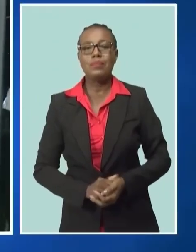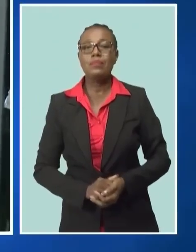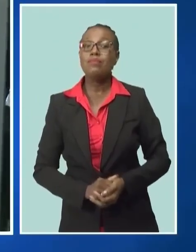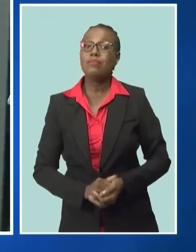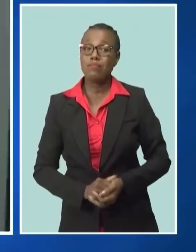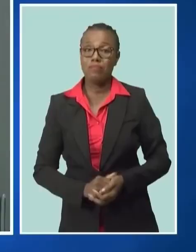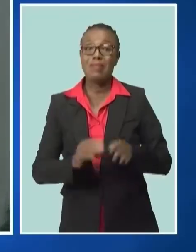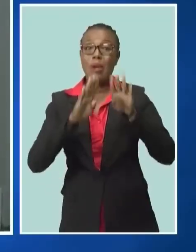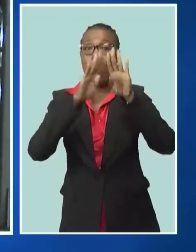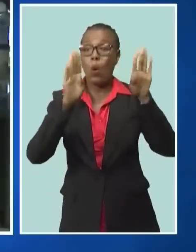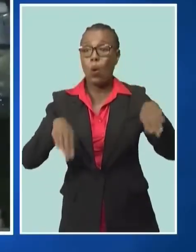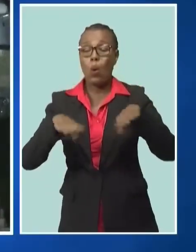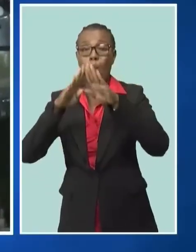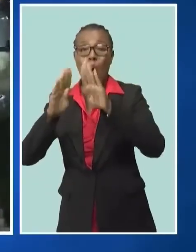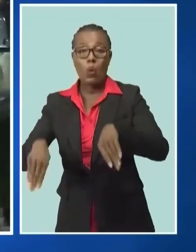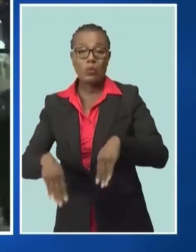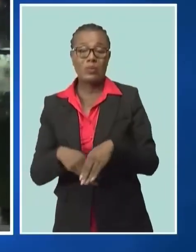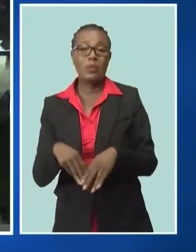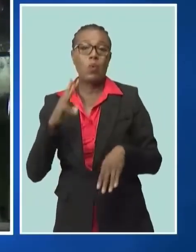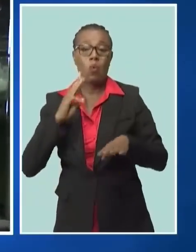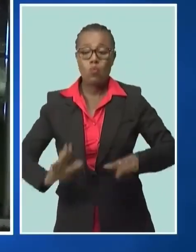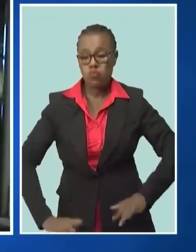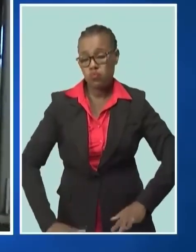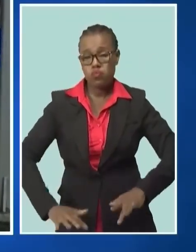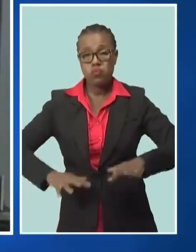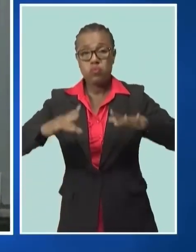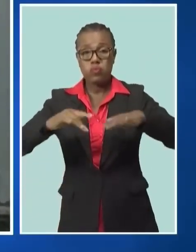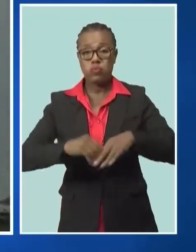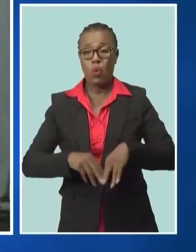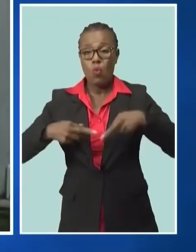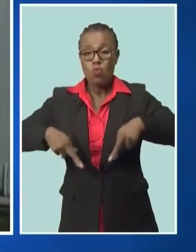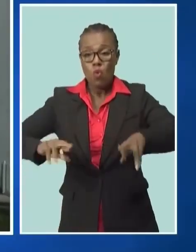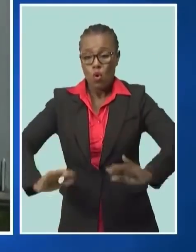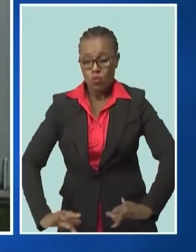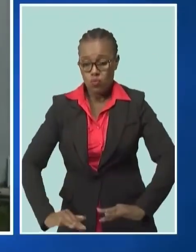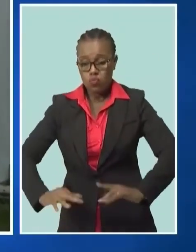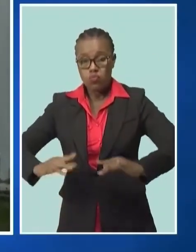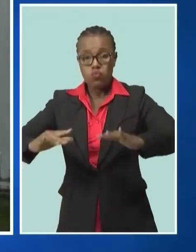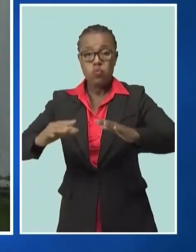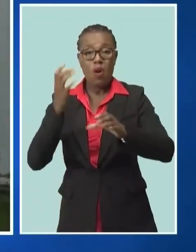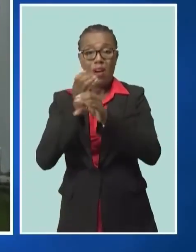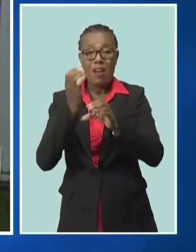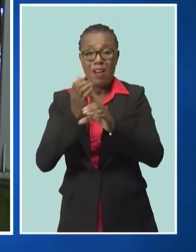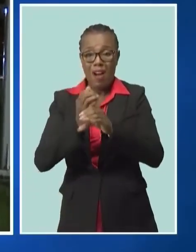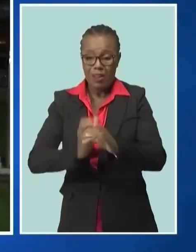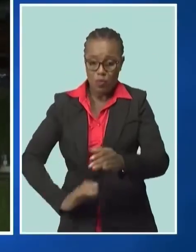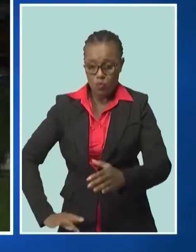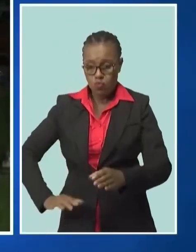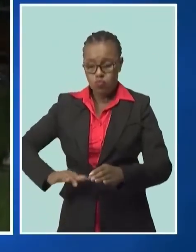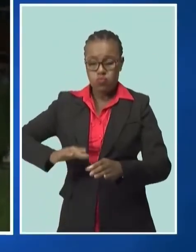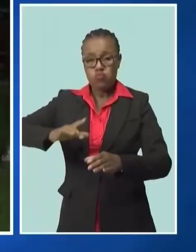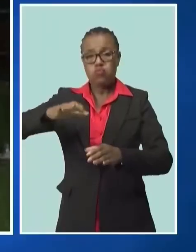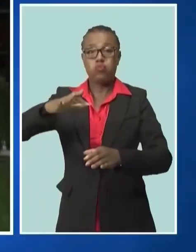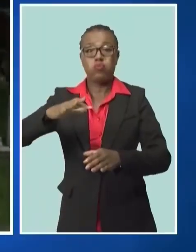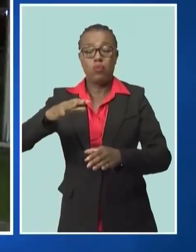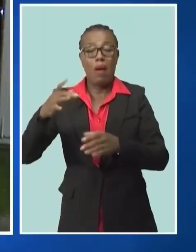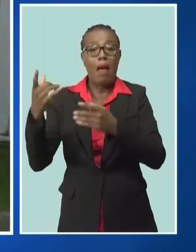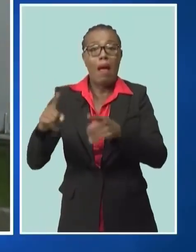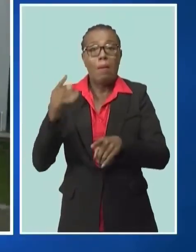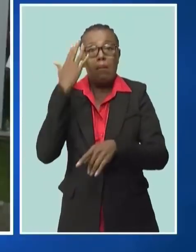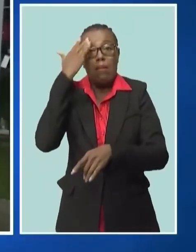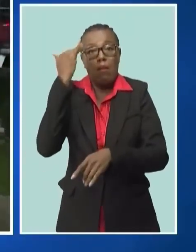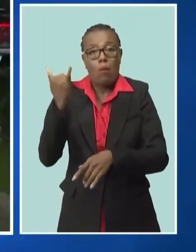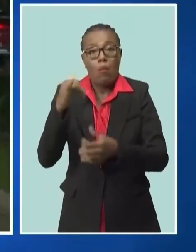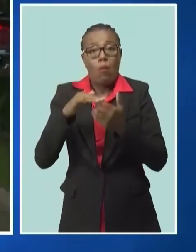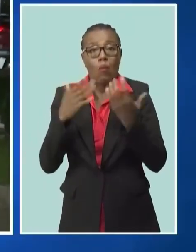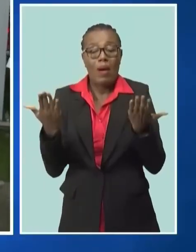Flooded houses, waterlogged roads and the cars underwater were the result of heavy rainfall last